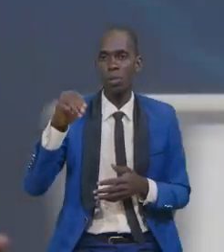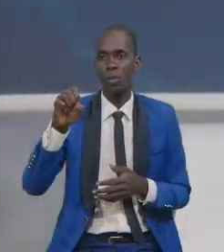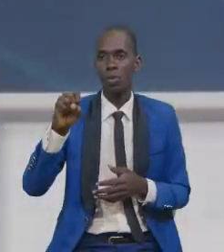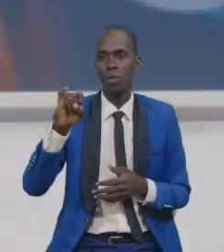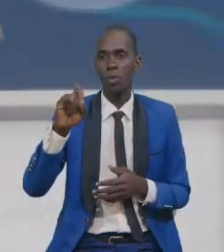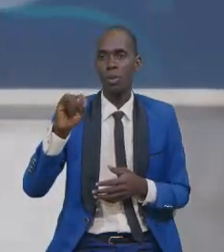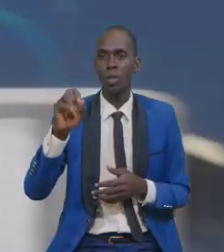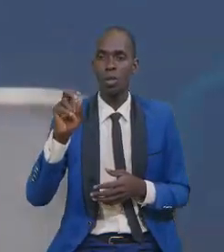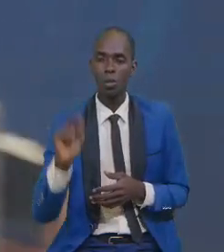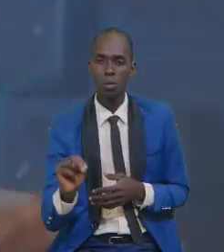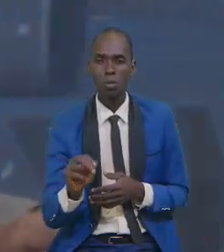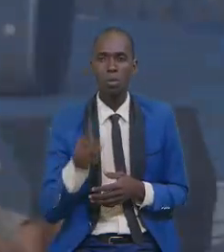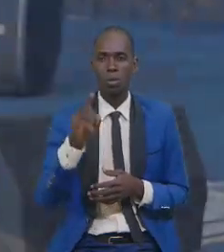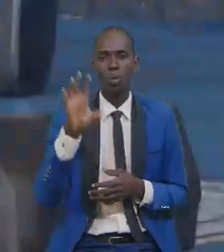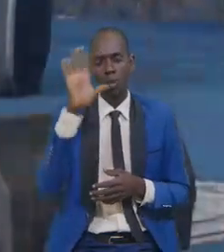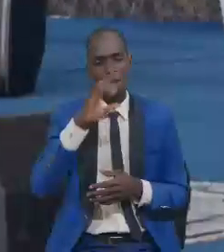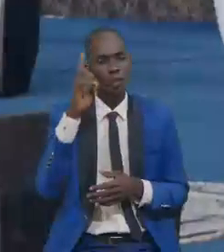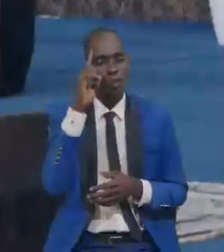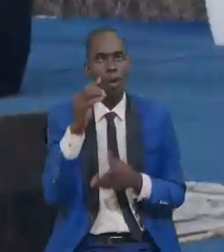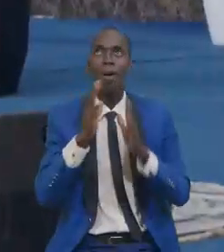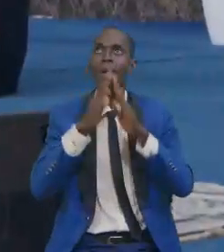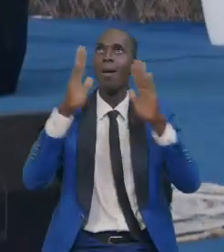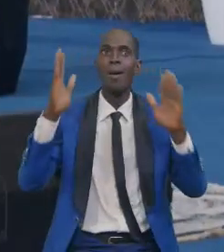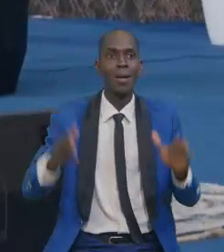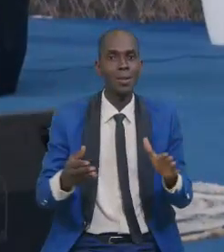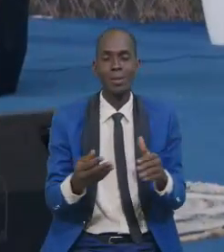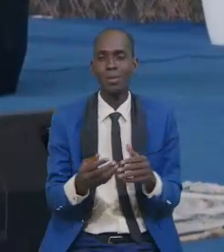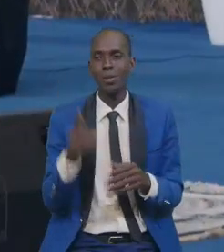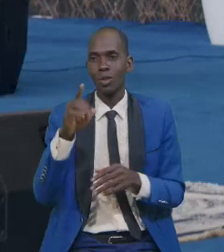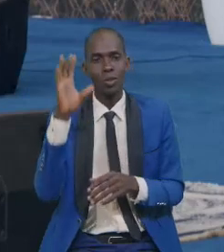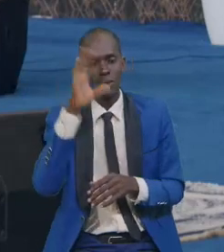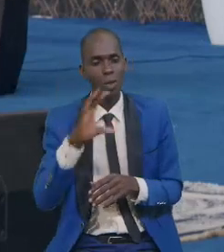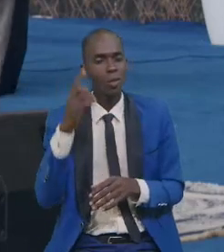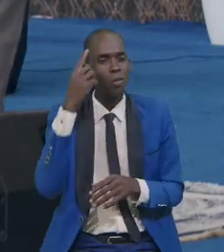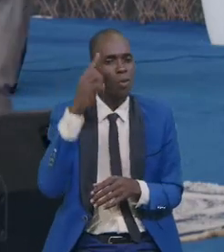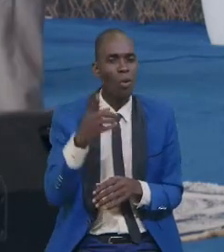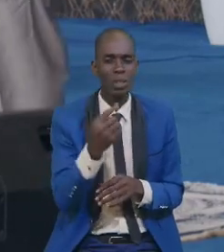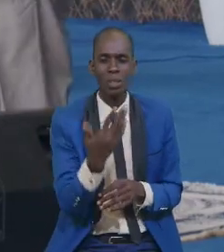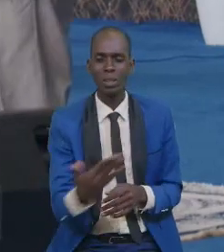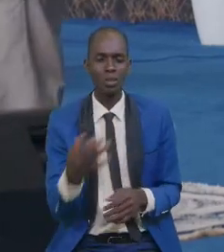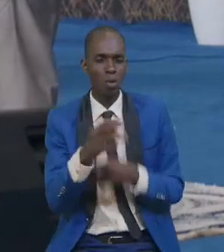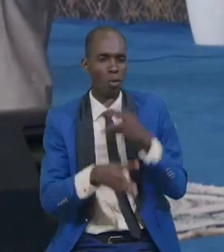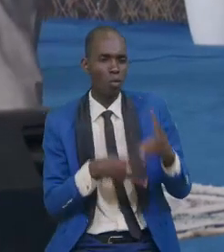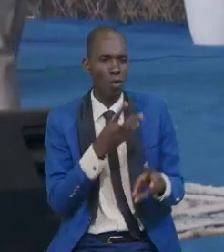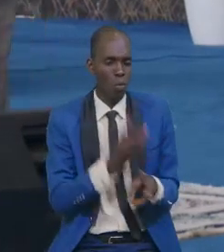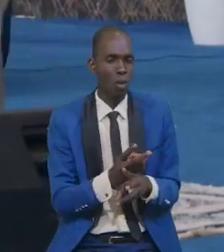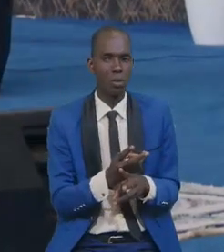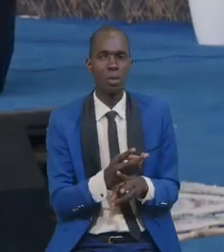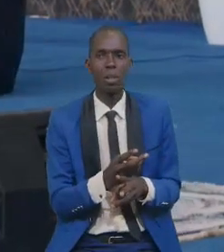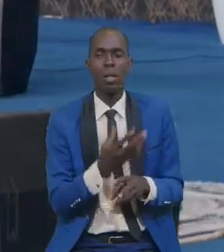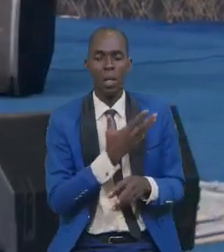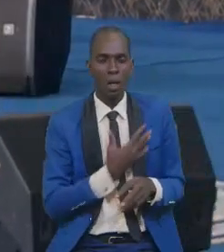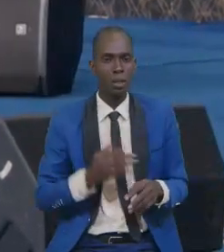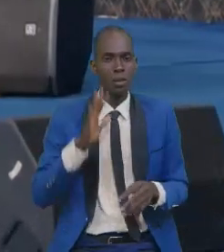things of dust and ashes, if we're seeking the things of the world, and our mind and our